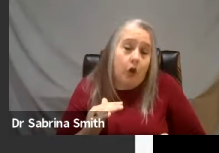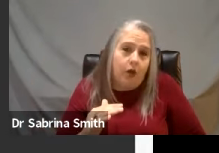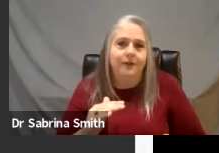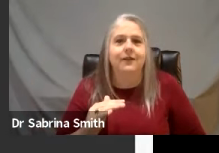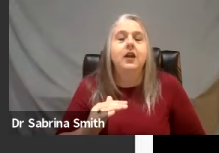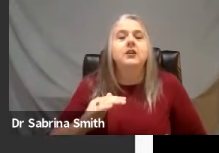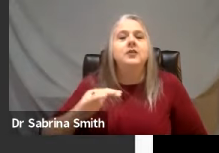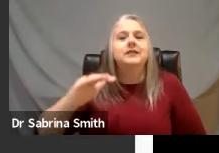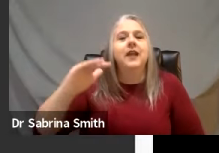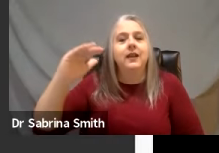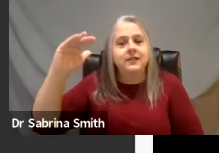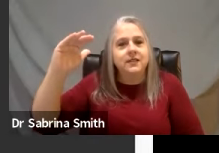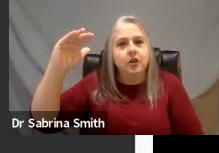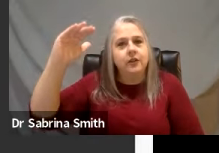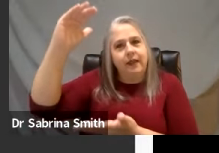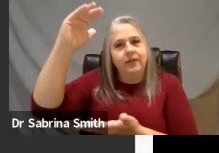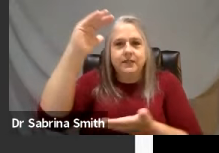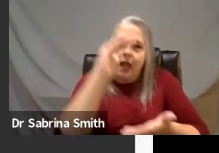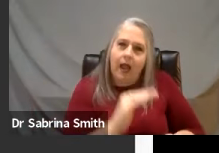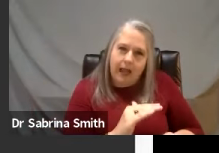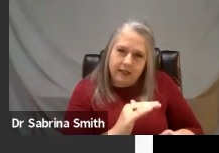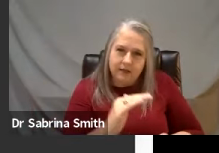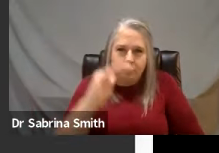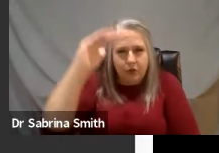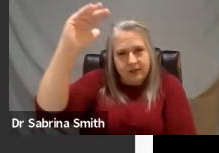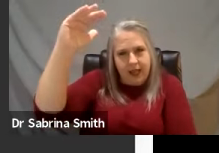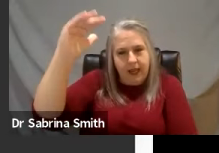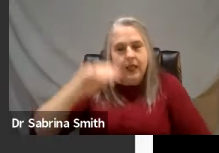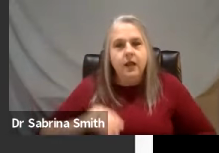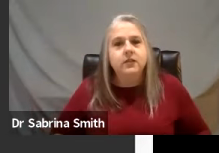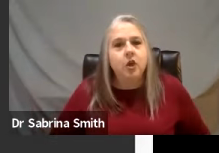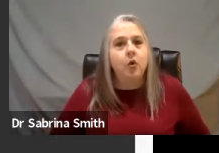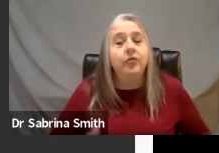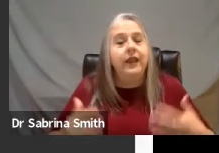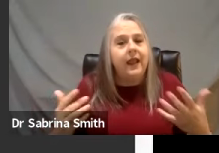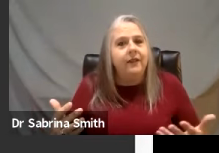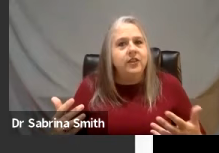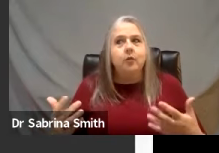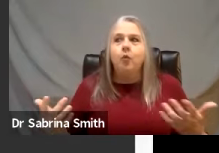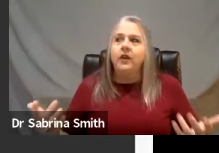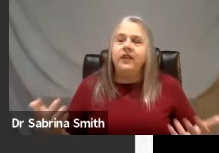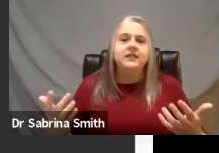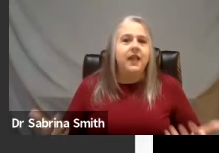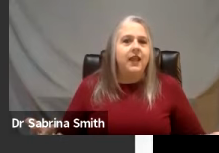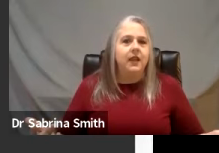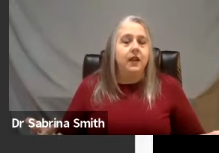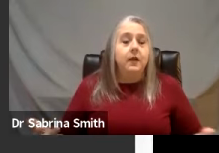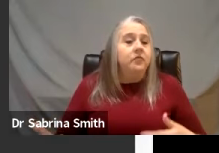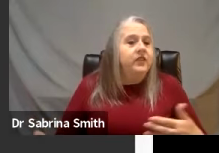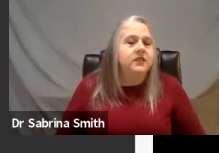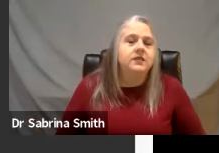Not at all. So it's not necessarily like the size per se. So then I have to think, well, what are they